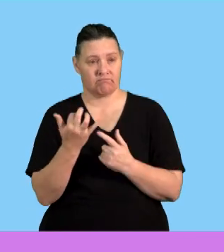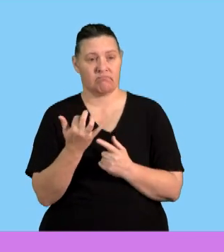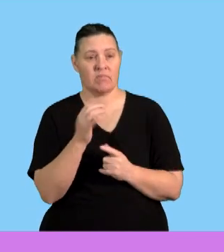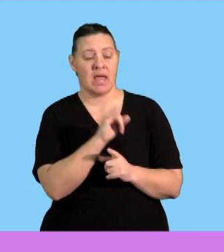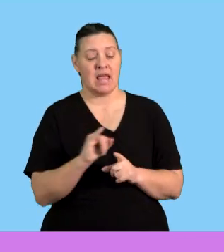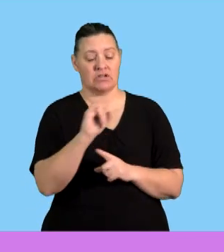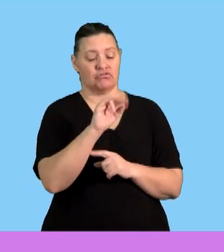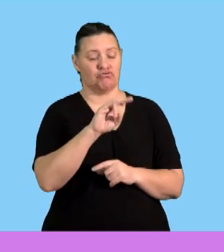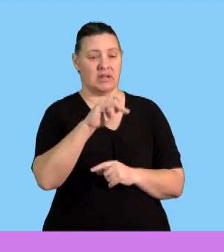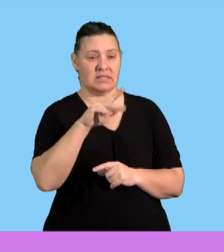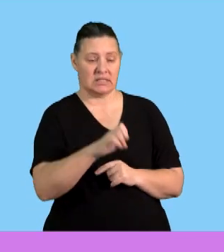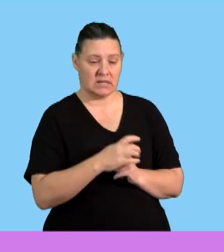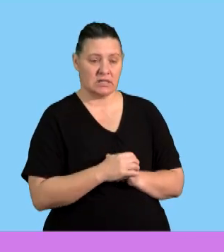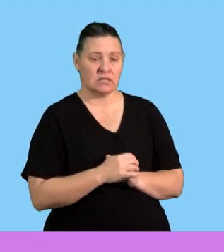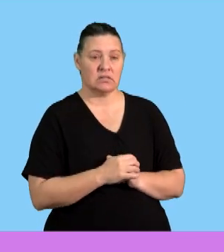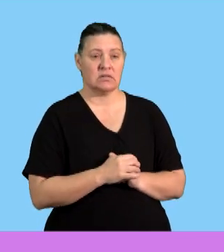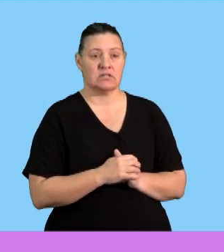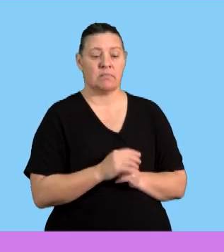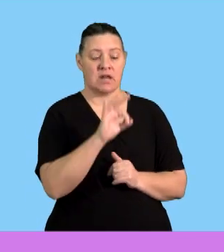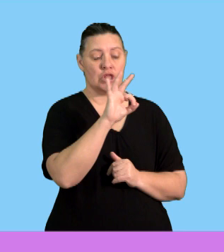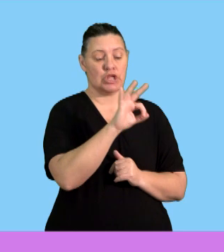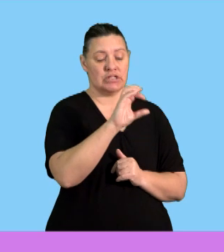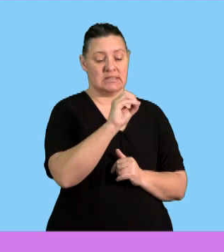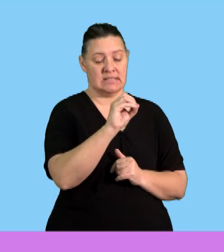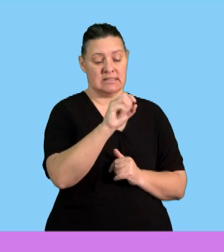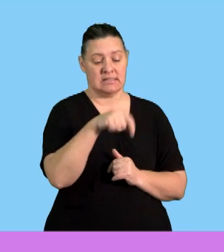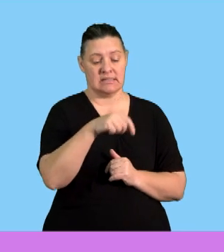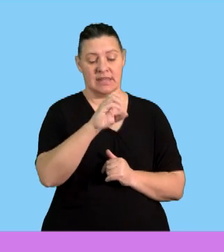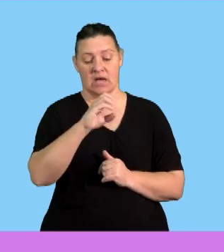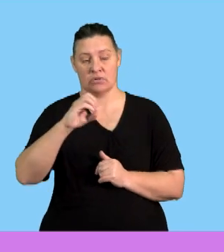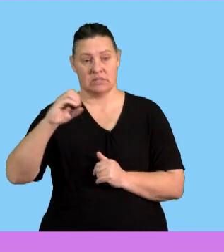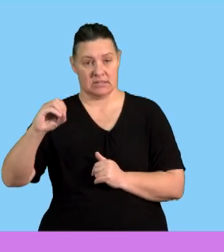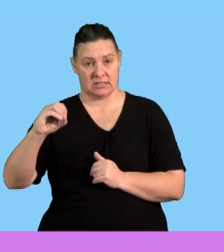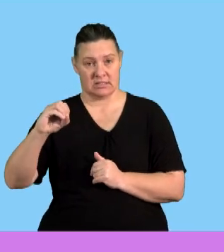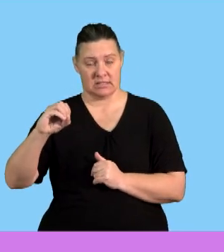calculate her interest rate. So it's going to be 30,000